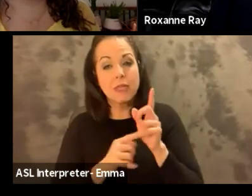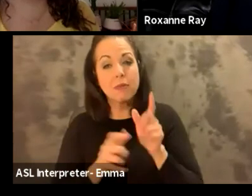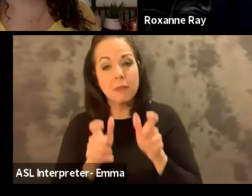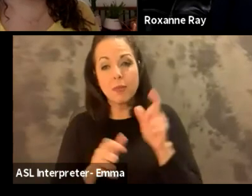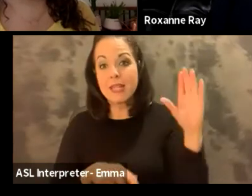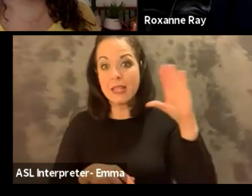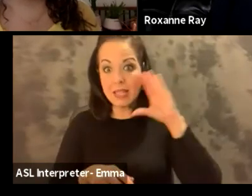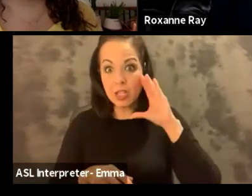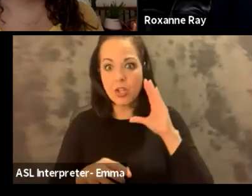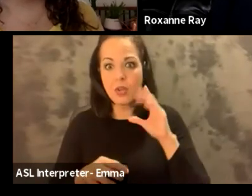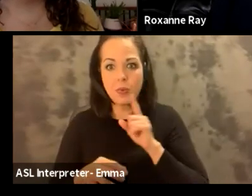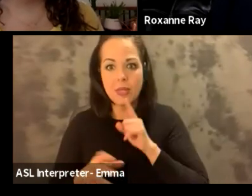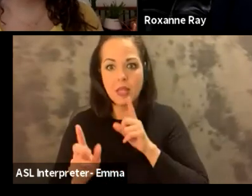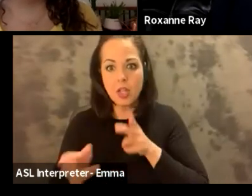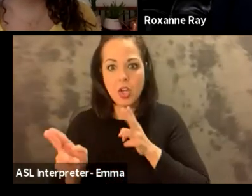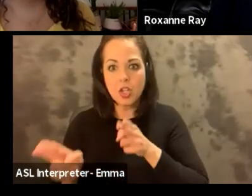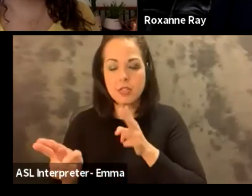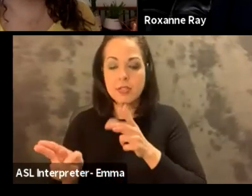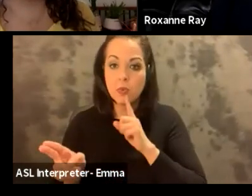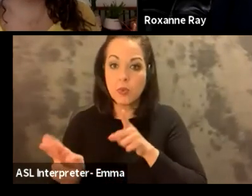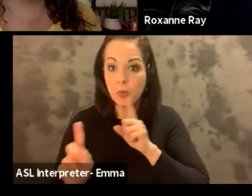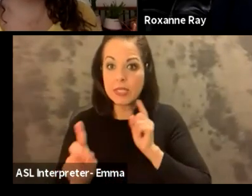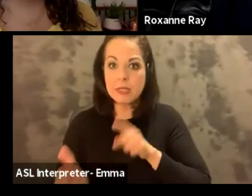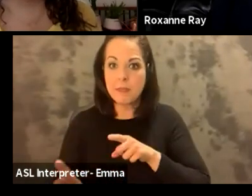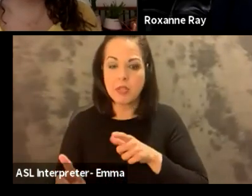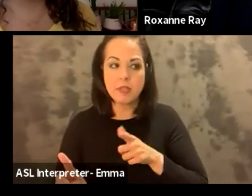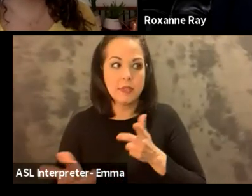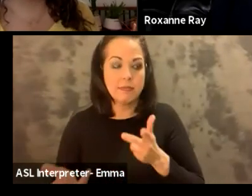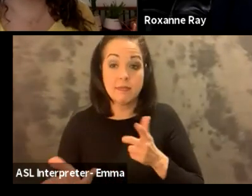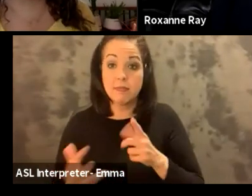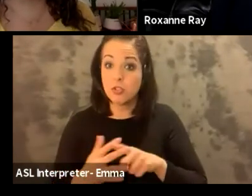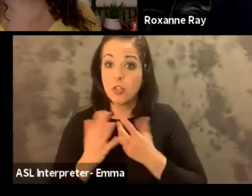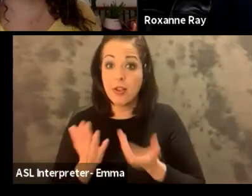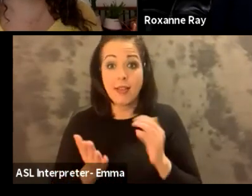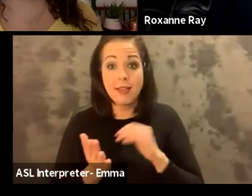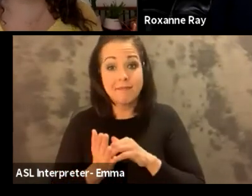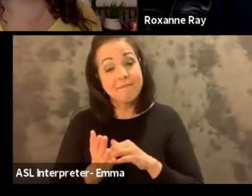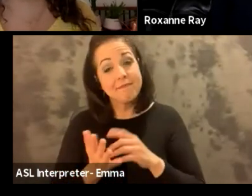and really respond, and it is time for us to start again.